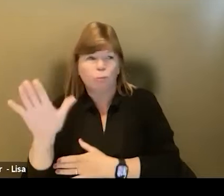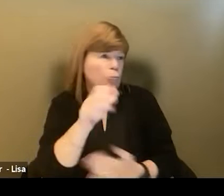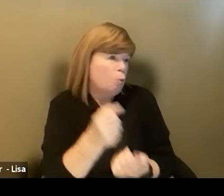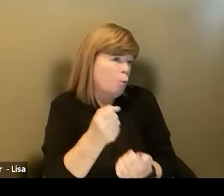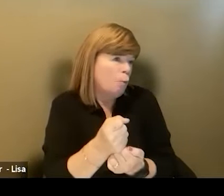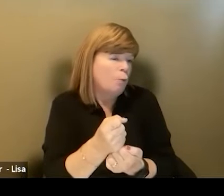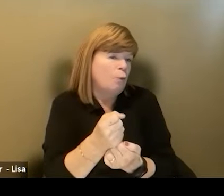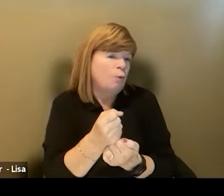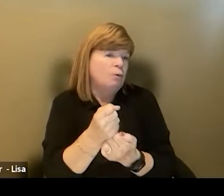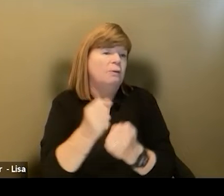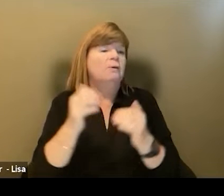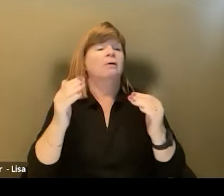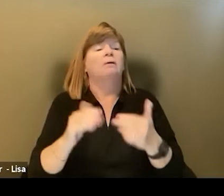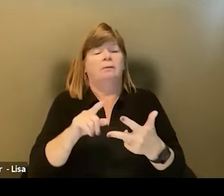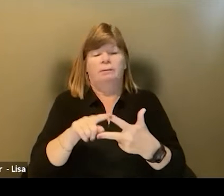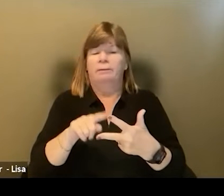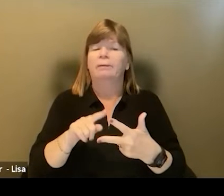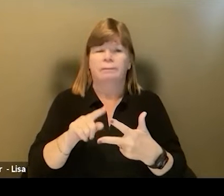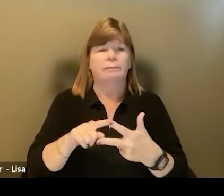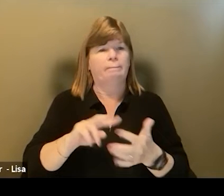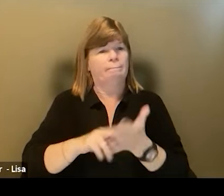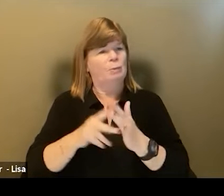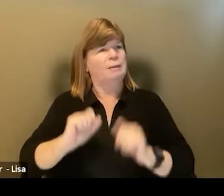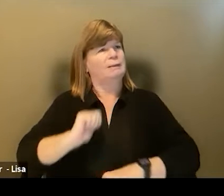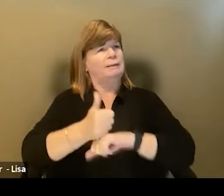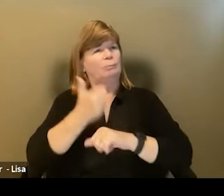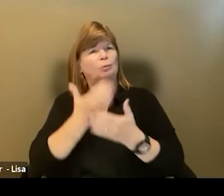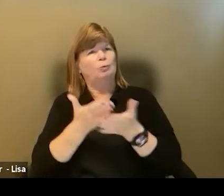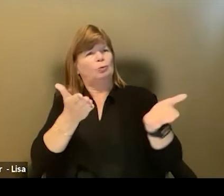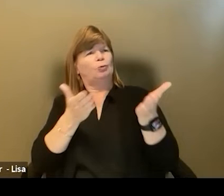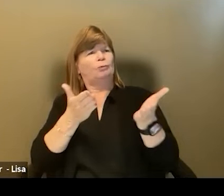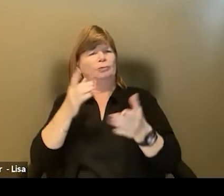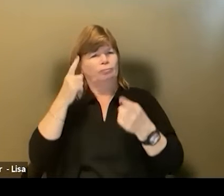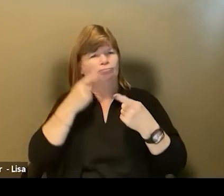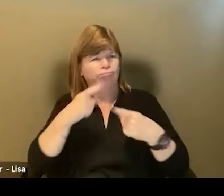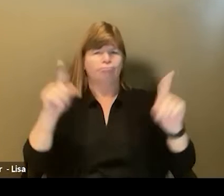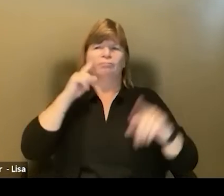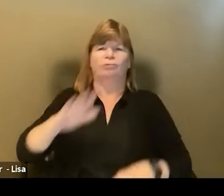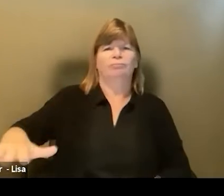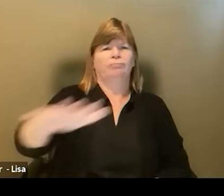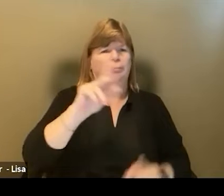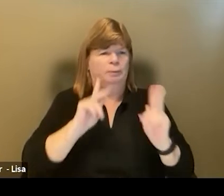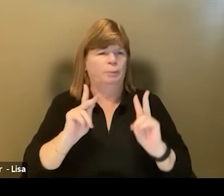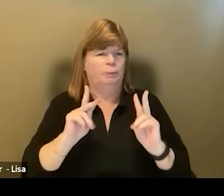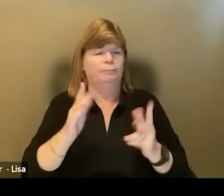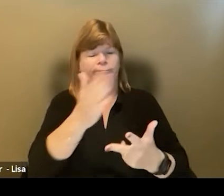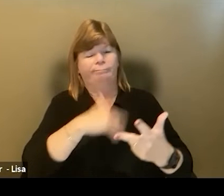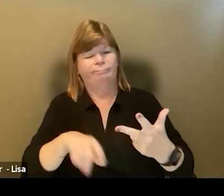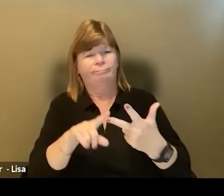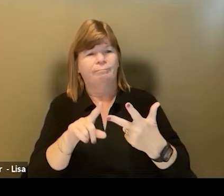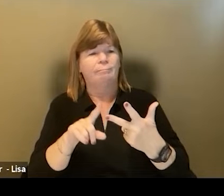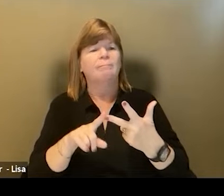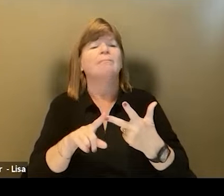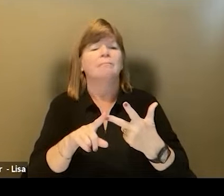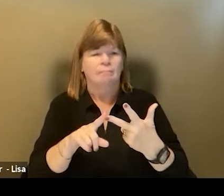It also assists us in creating services that are meaningful and effective for the Hoosiers that we serve. And as we